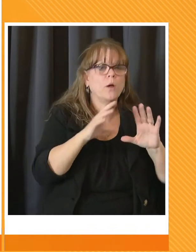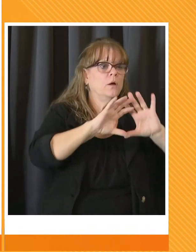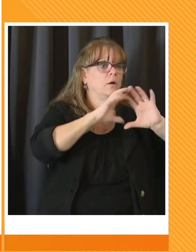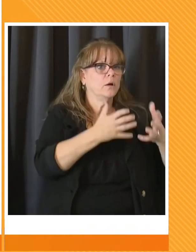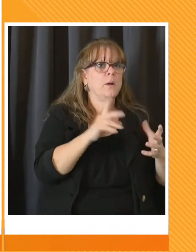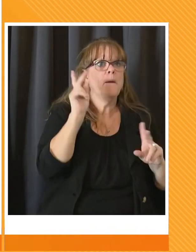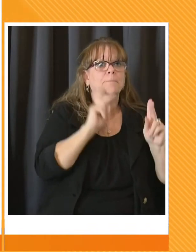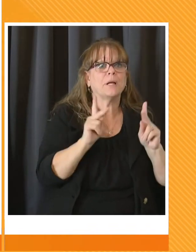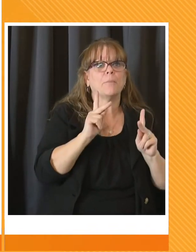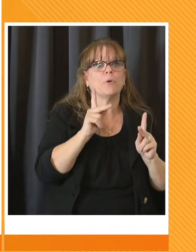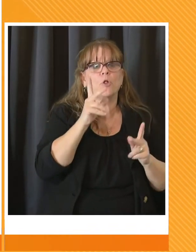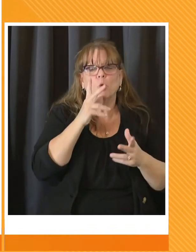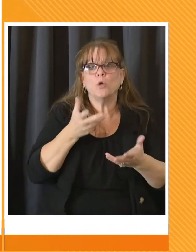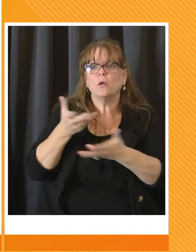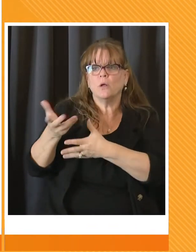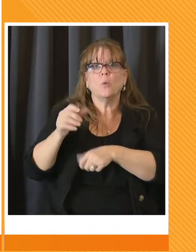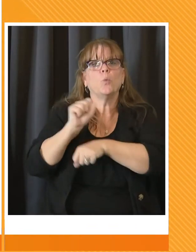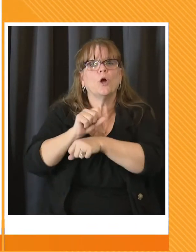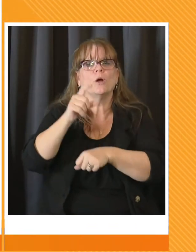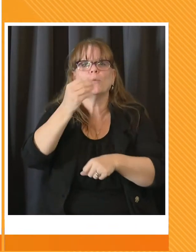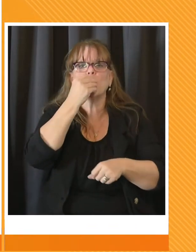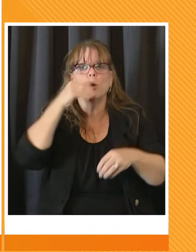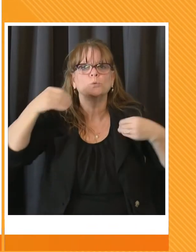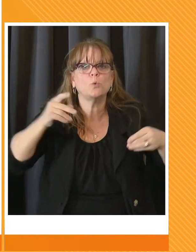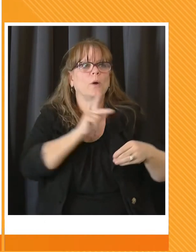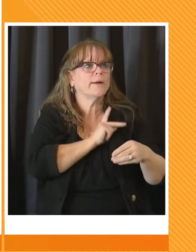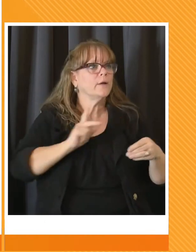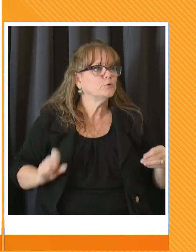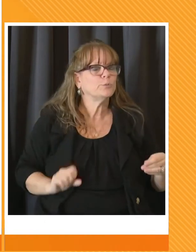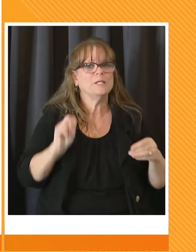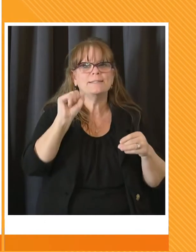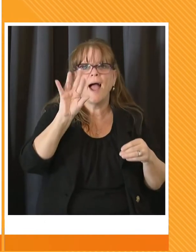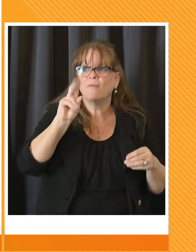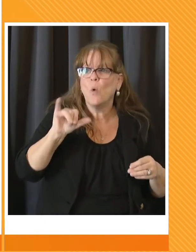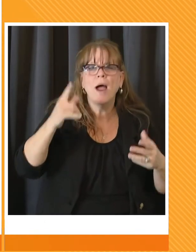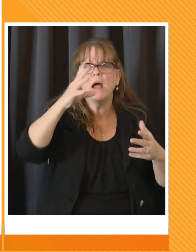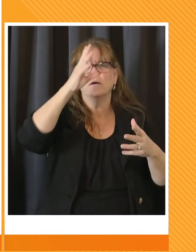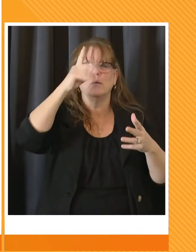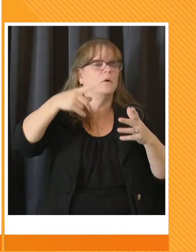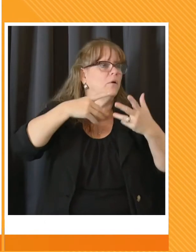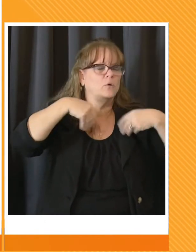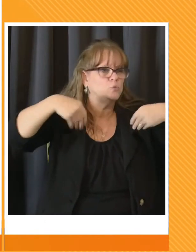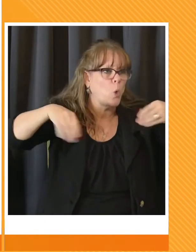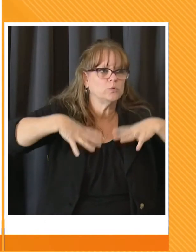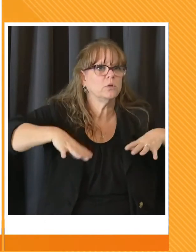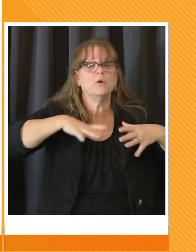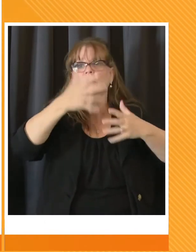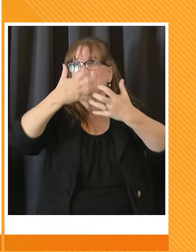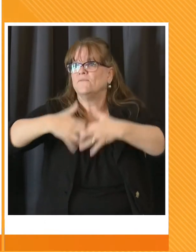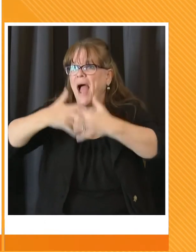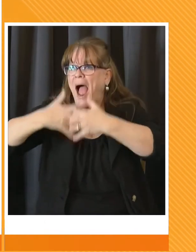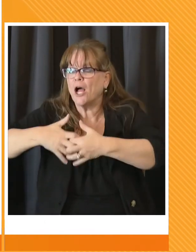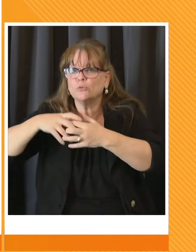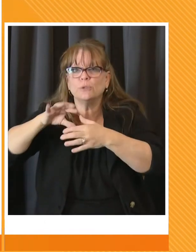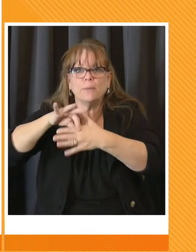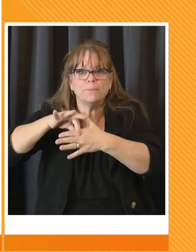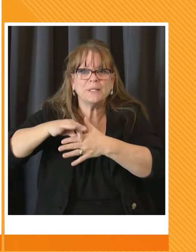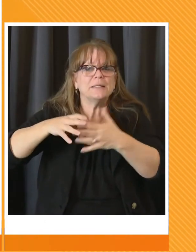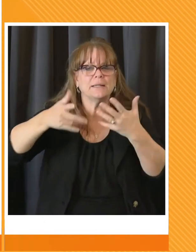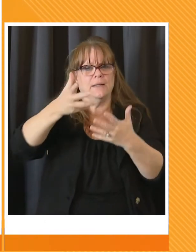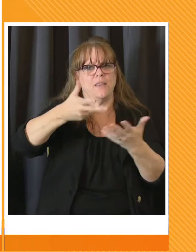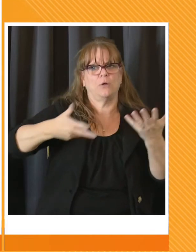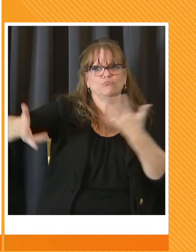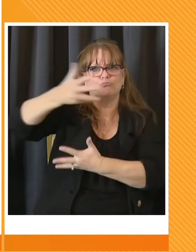density settings like meatpacking plants and farms, and then other healthcare workers who were not covered